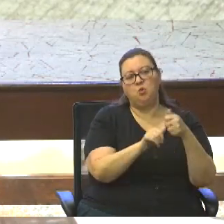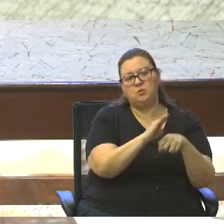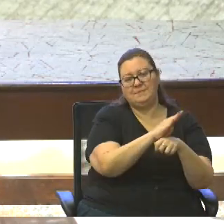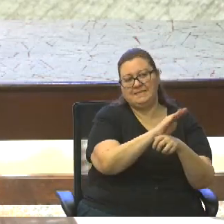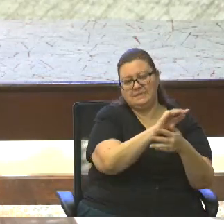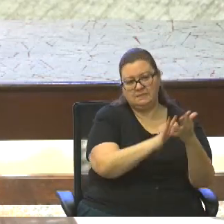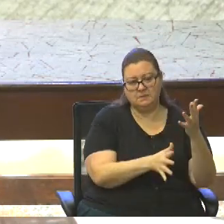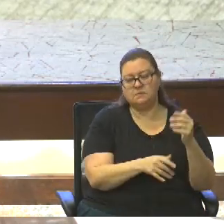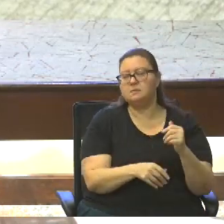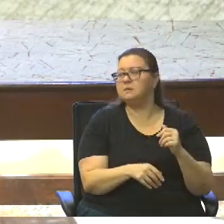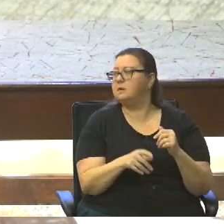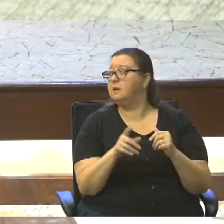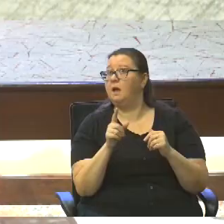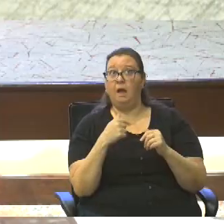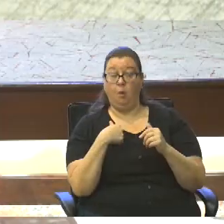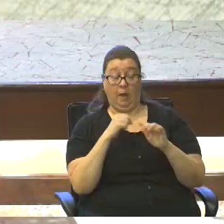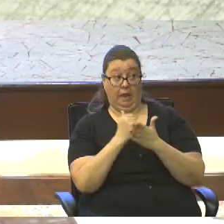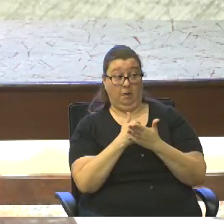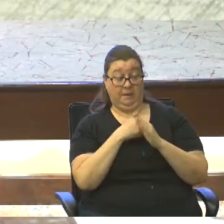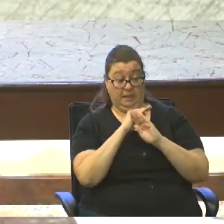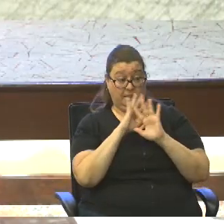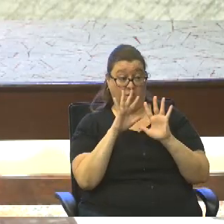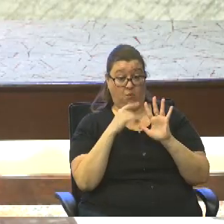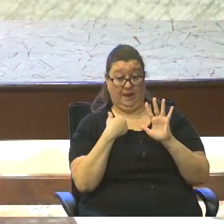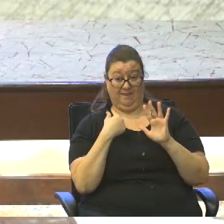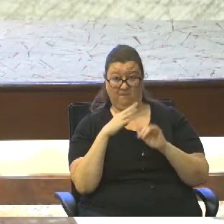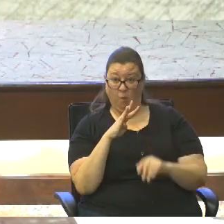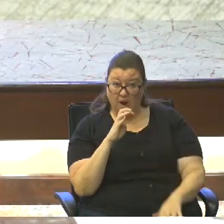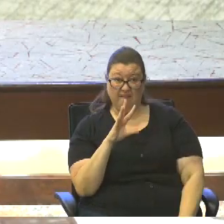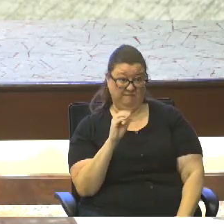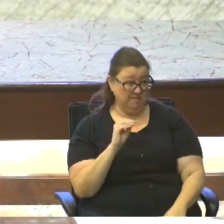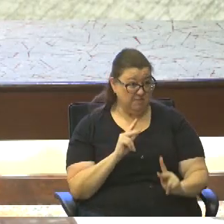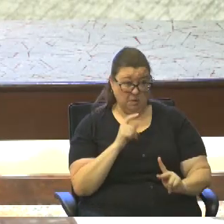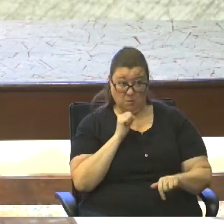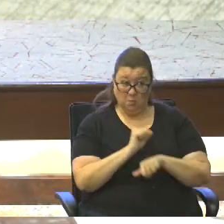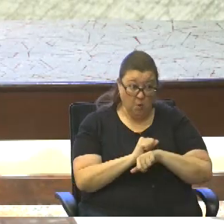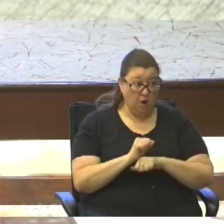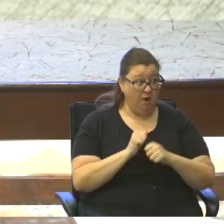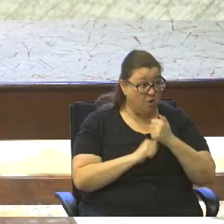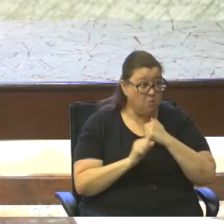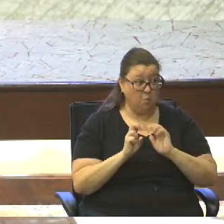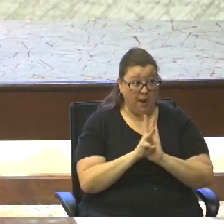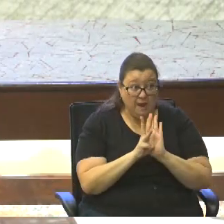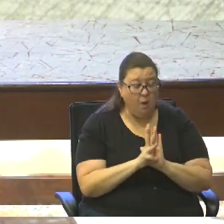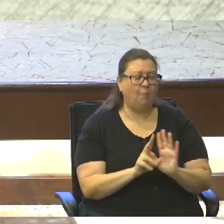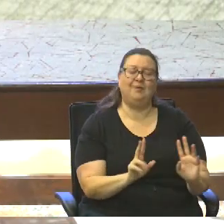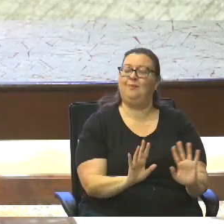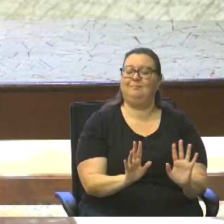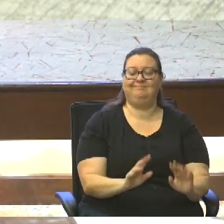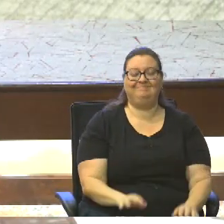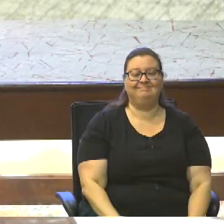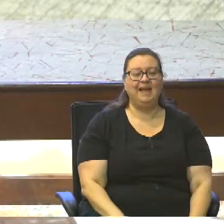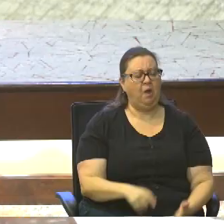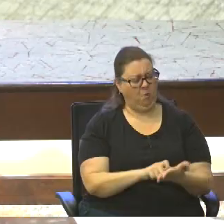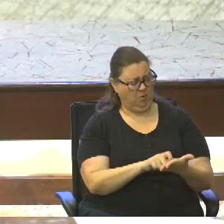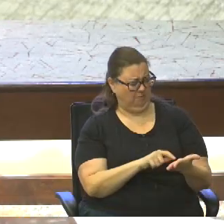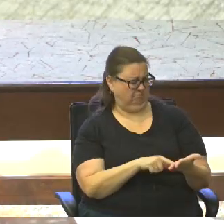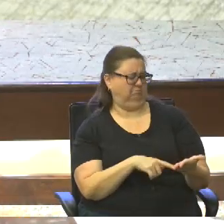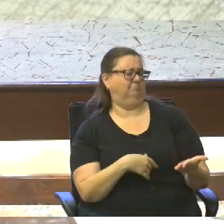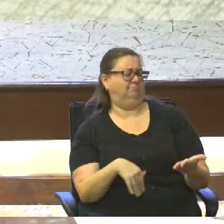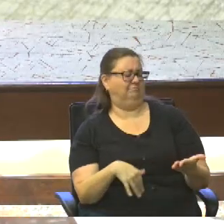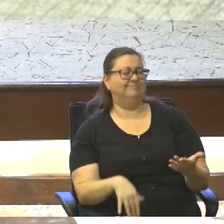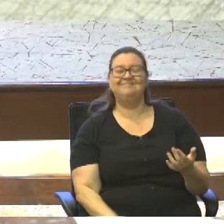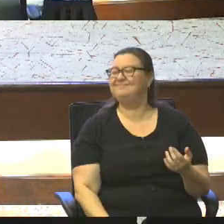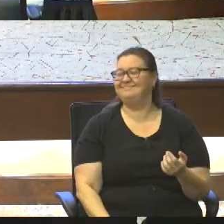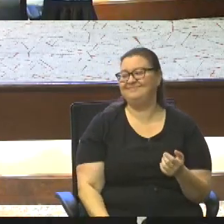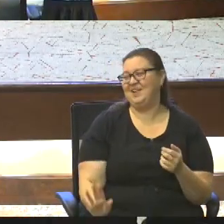I just wanted to get that clear in my head. We have 450 employees. No, we Yeah. run I pretty mean, I wrote lean. that down, so.